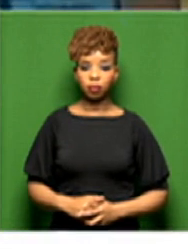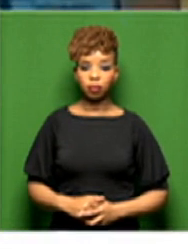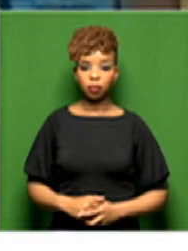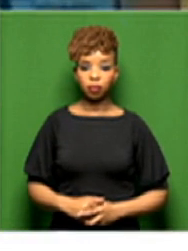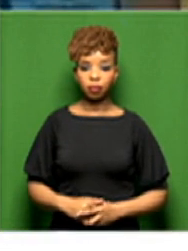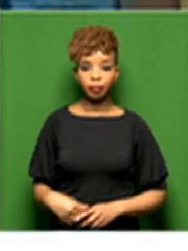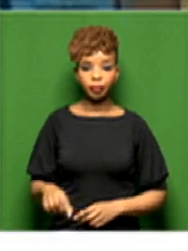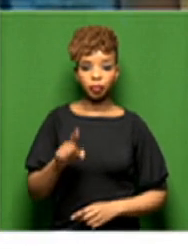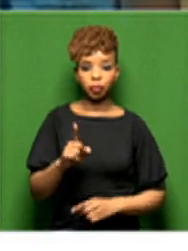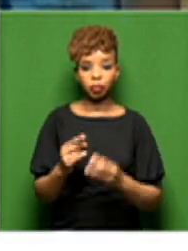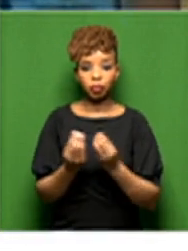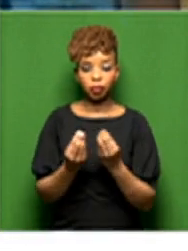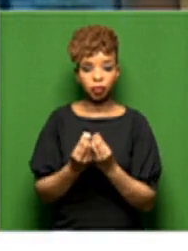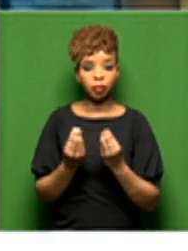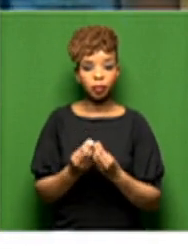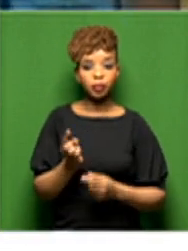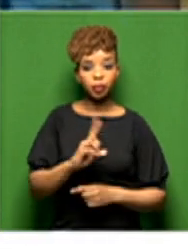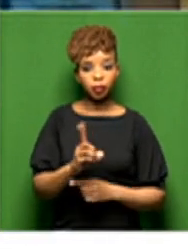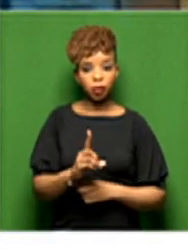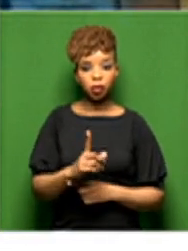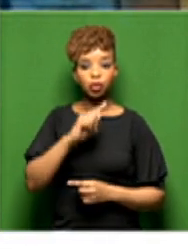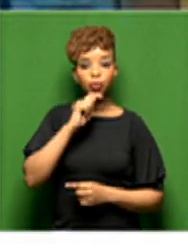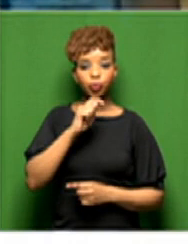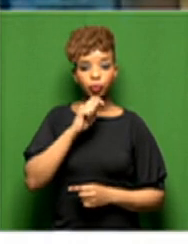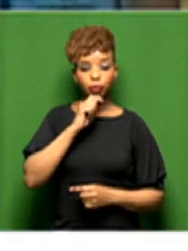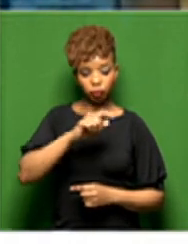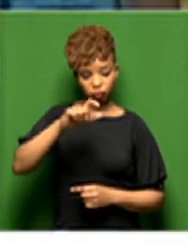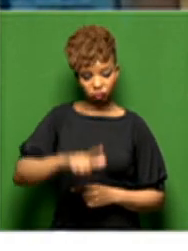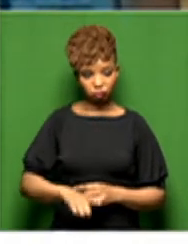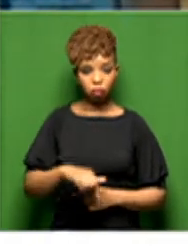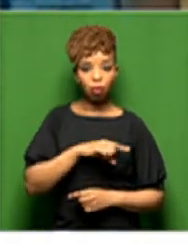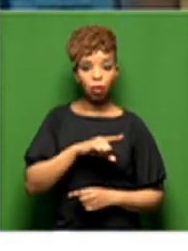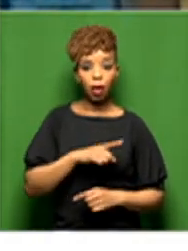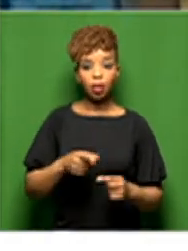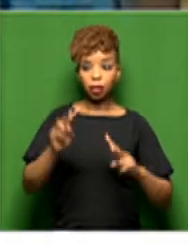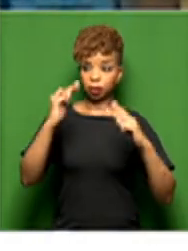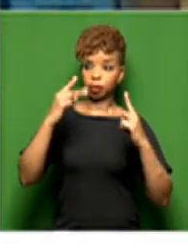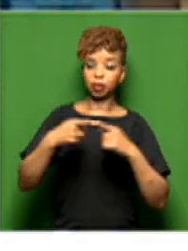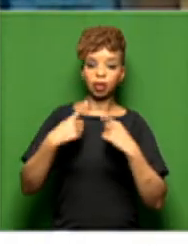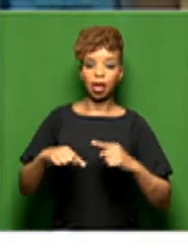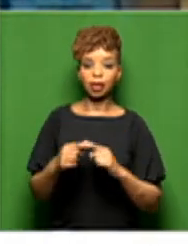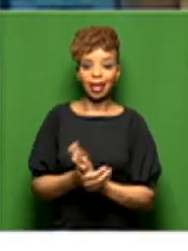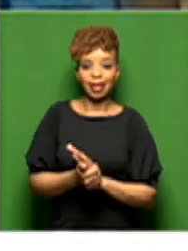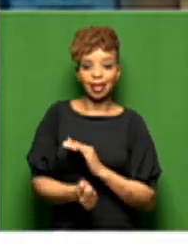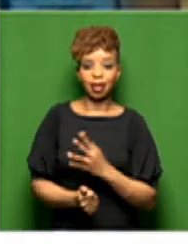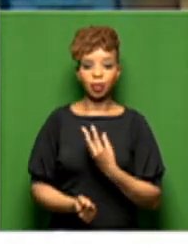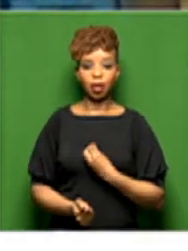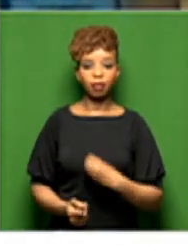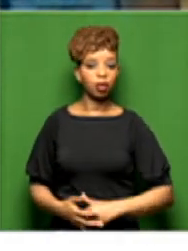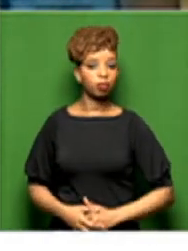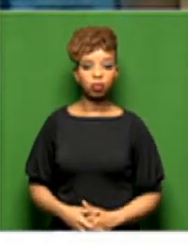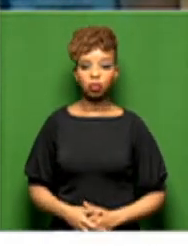A low radar where we are not sort of seen for the talent that we have. And there are massive potential actors. In